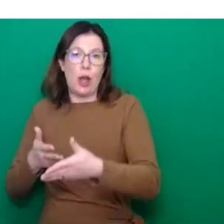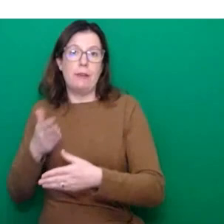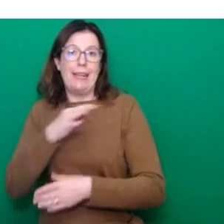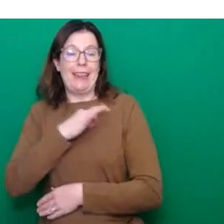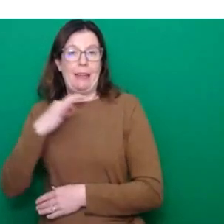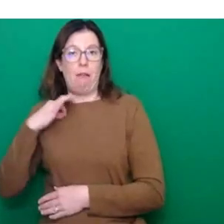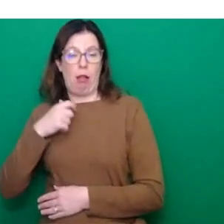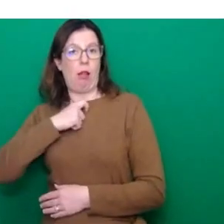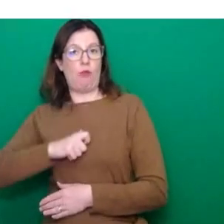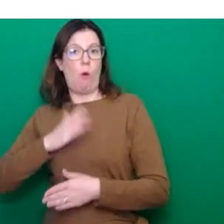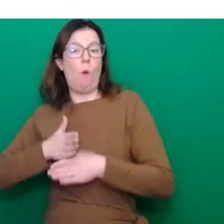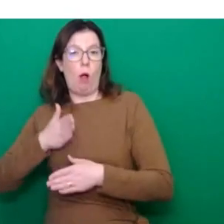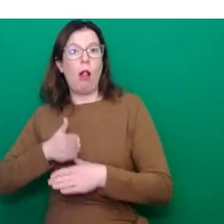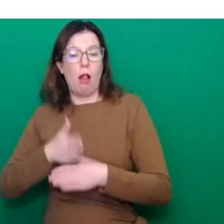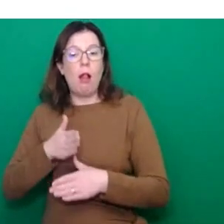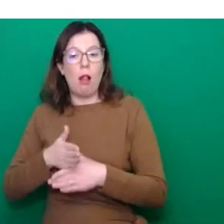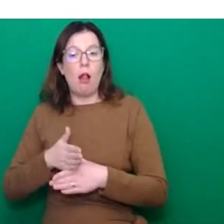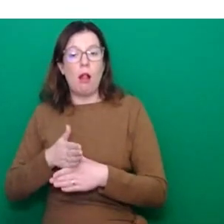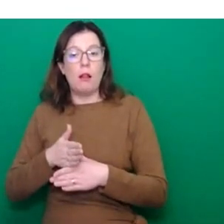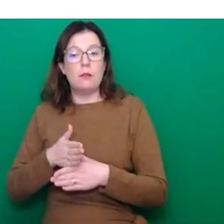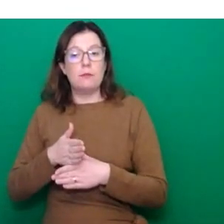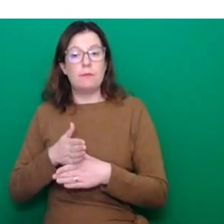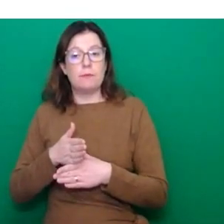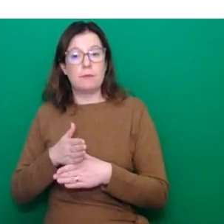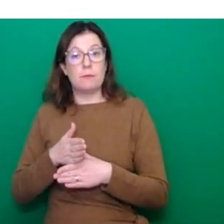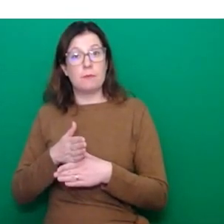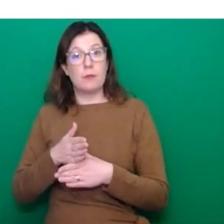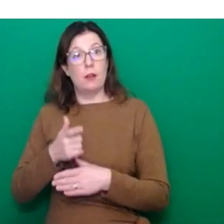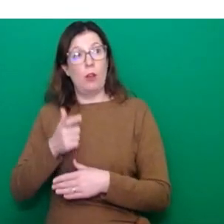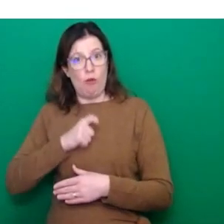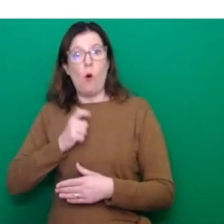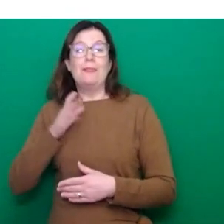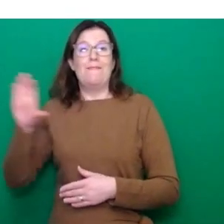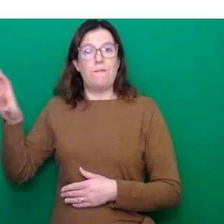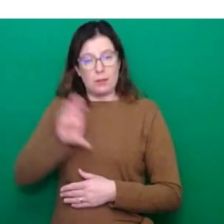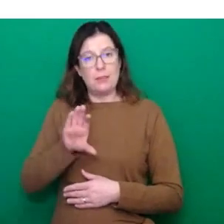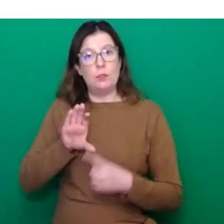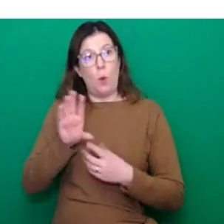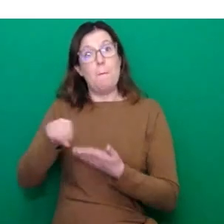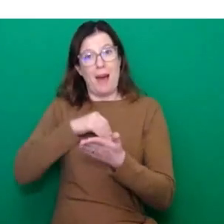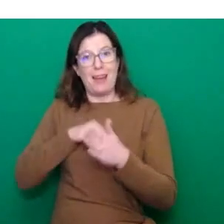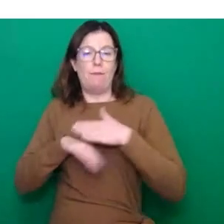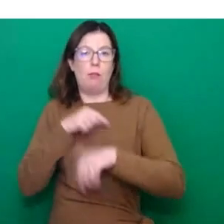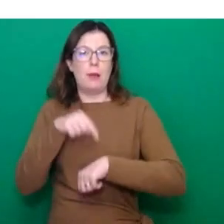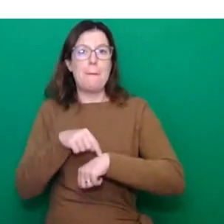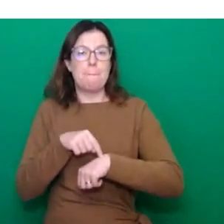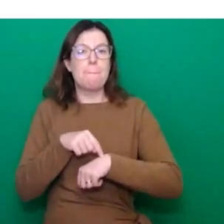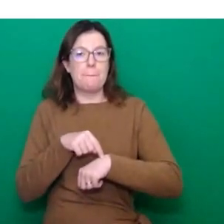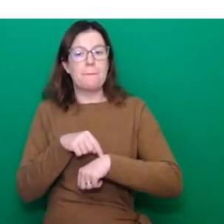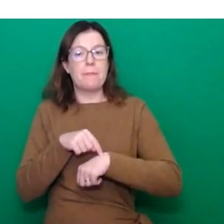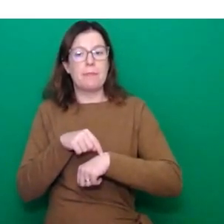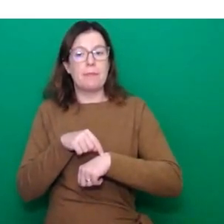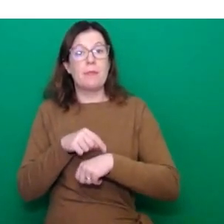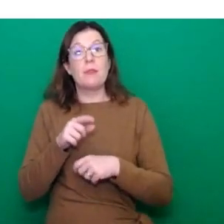clinical role, and it is a funded one, so you're getting paid kind of full-time. I think the